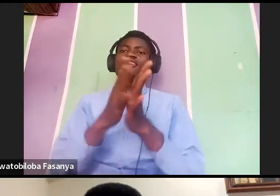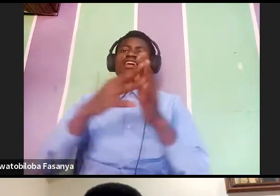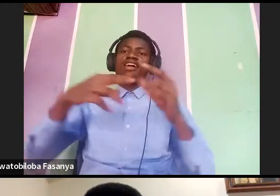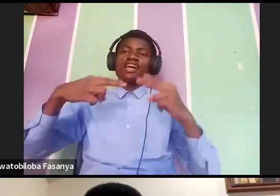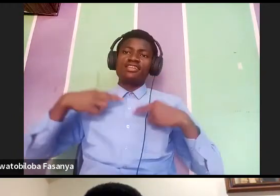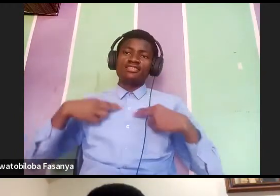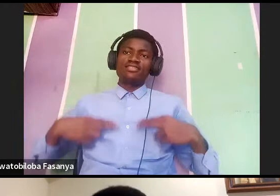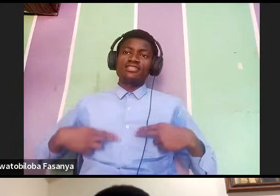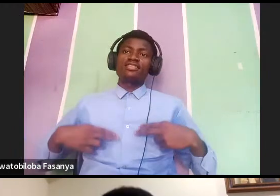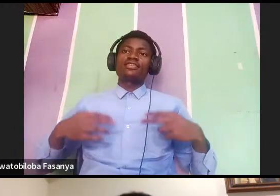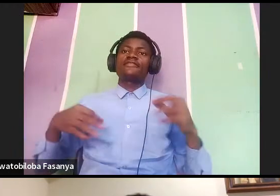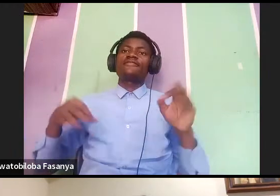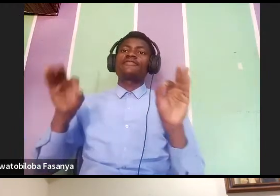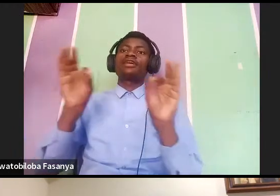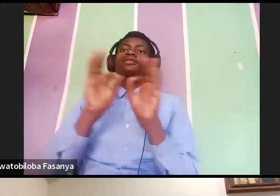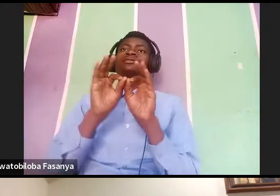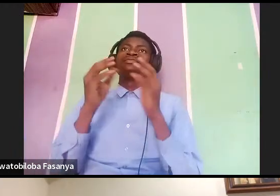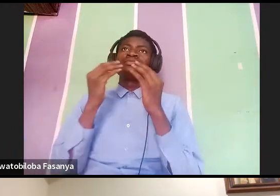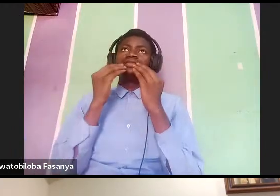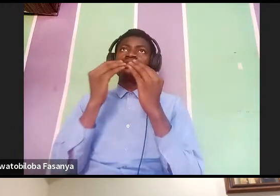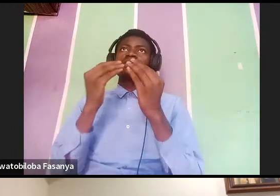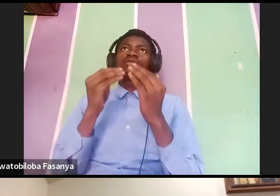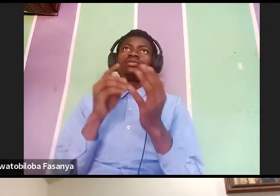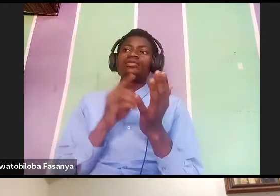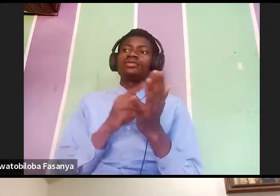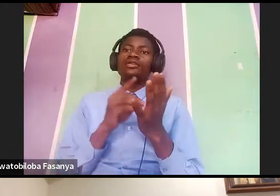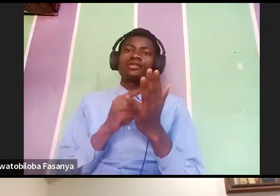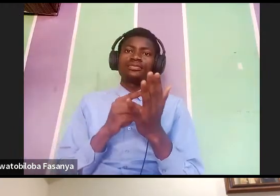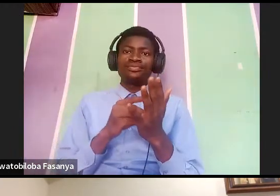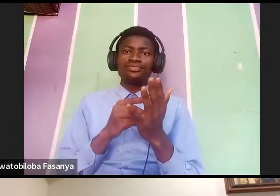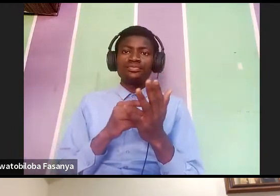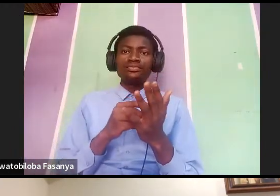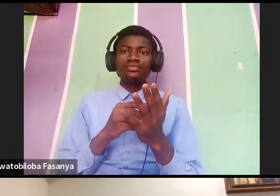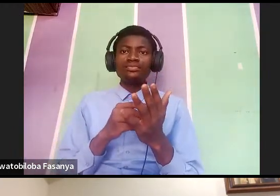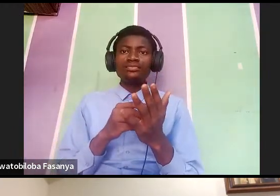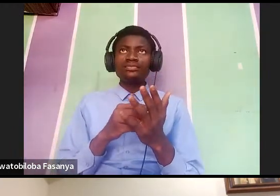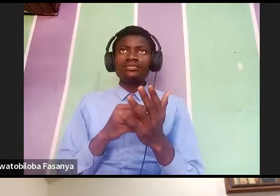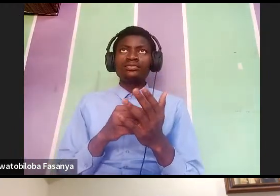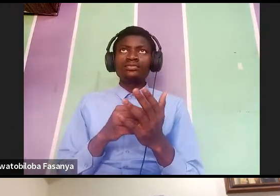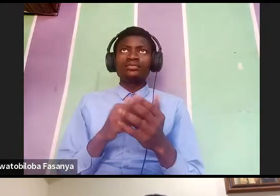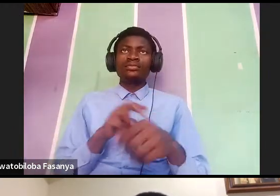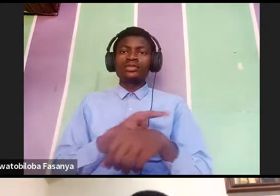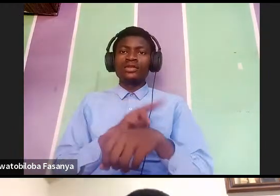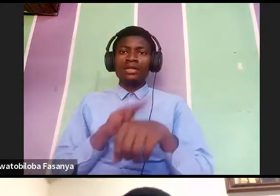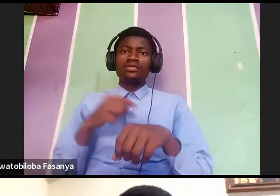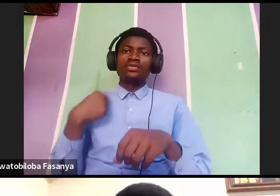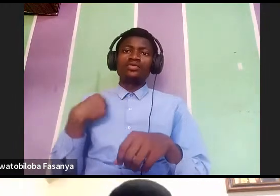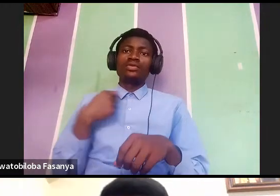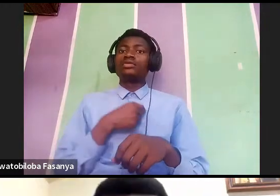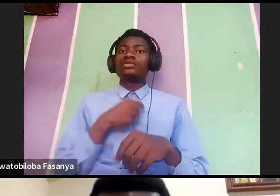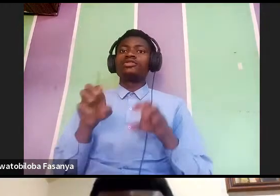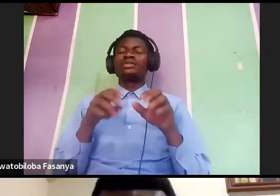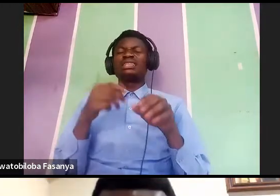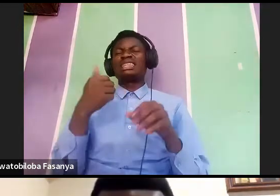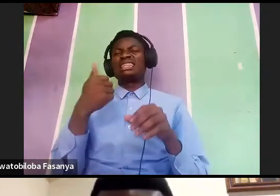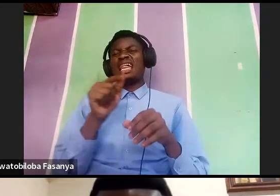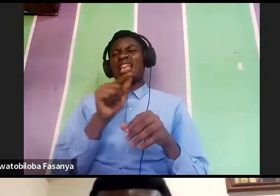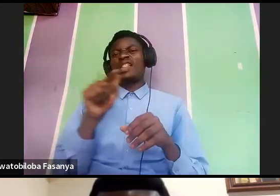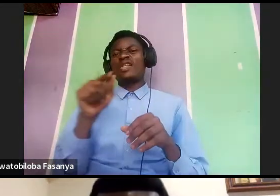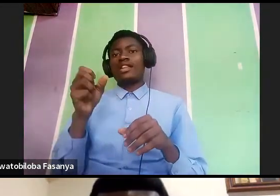Thank you, Dr. Diom. Thank you very much. Normally we used to do 10 to 11. This is